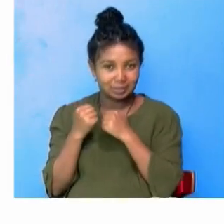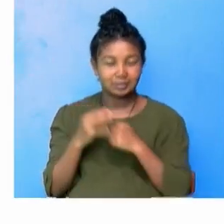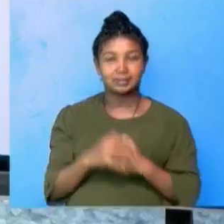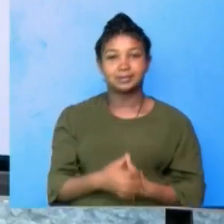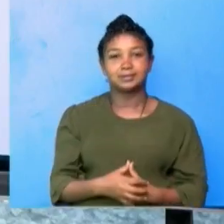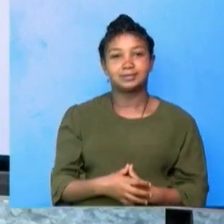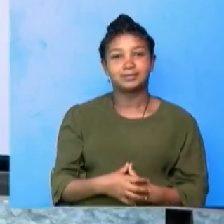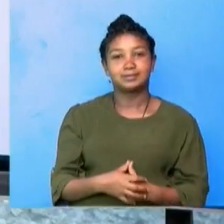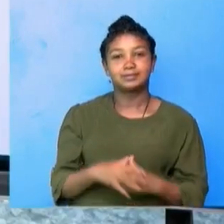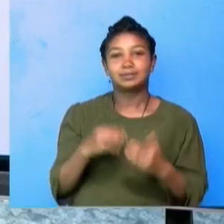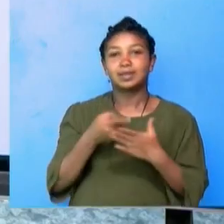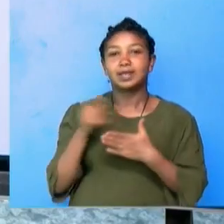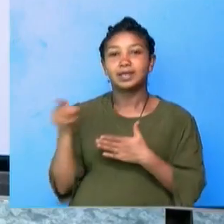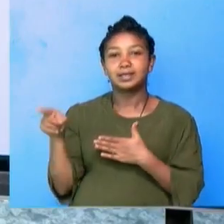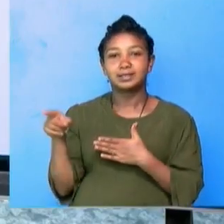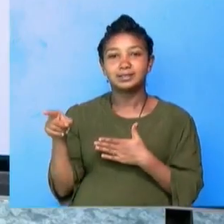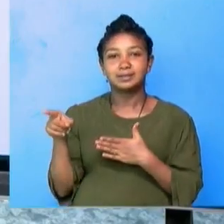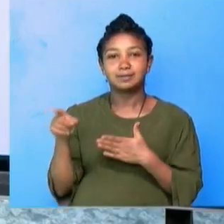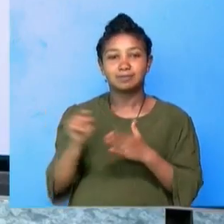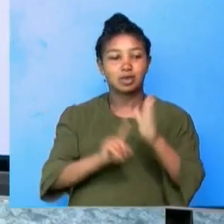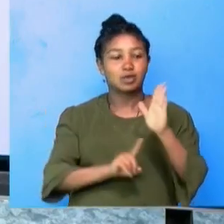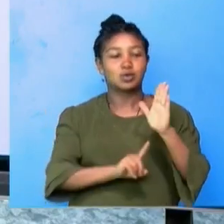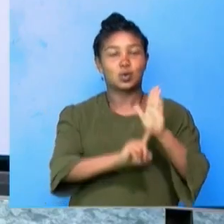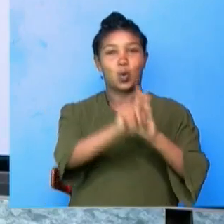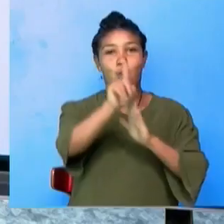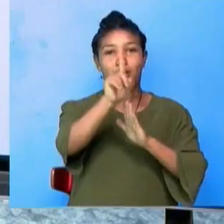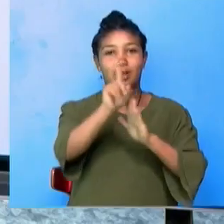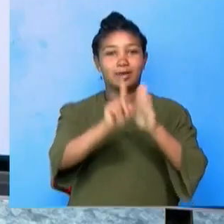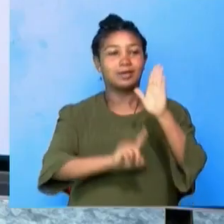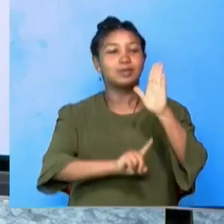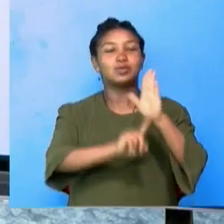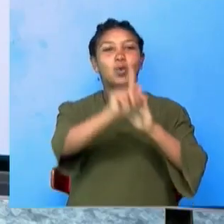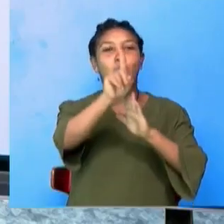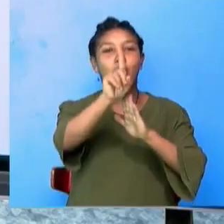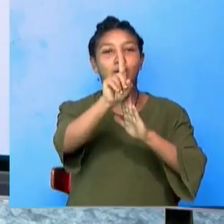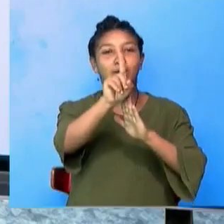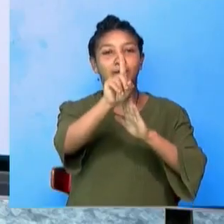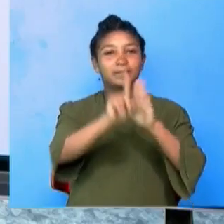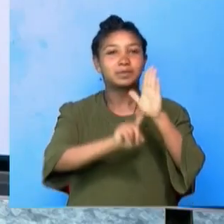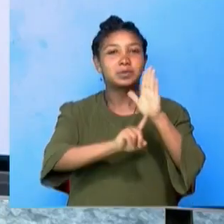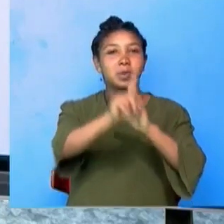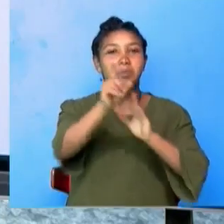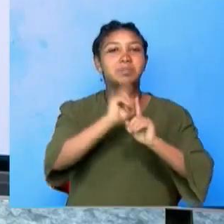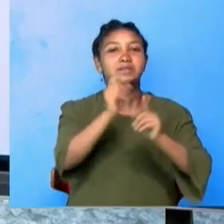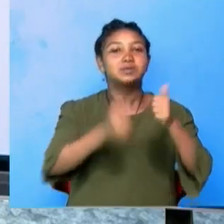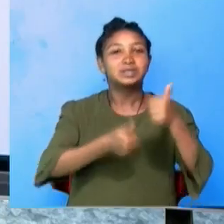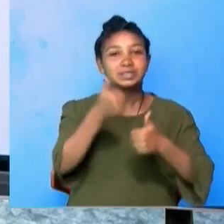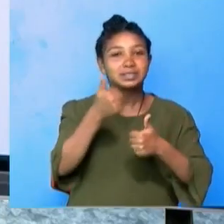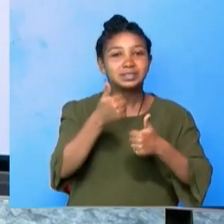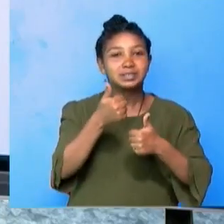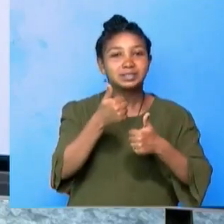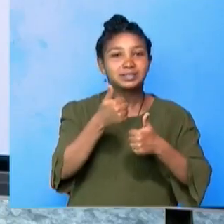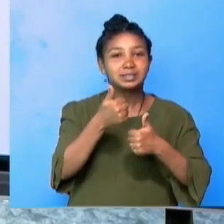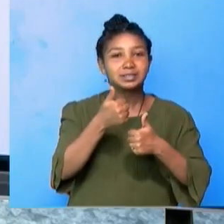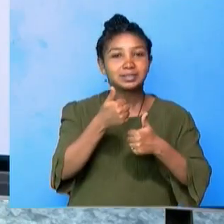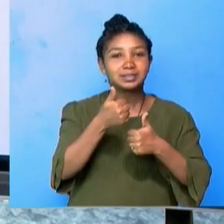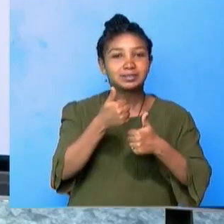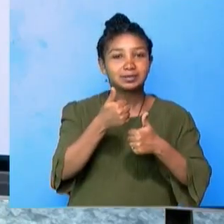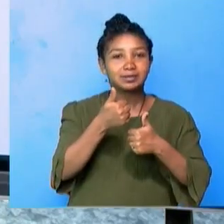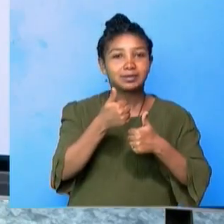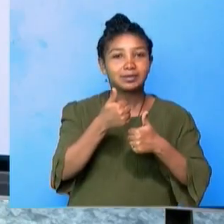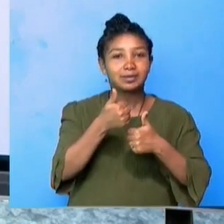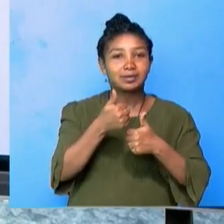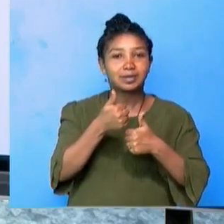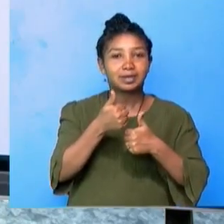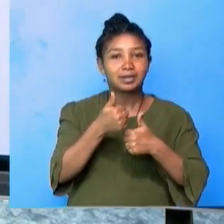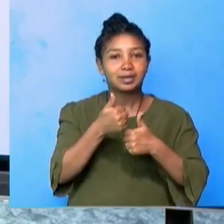cold. Here is tall, tall. There are questions.